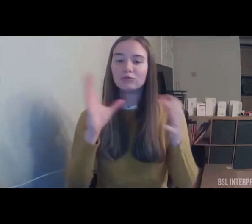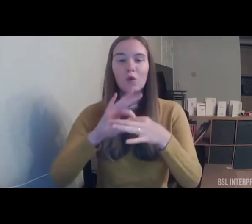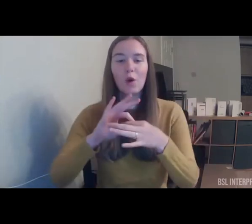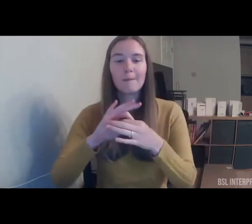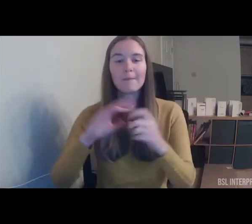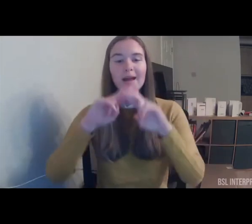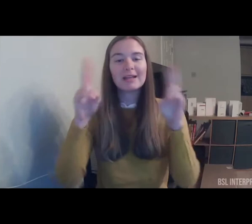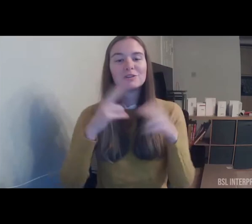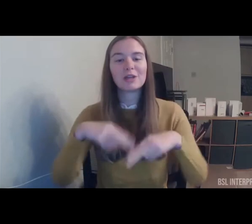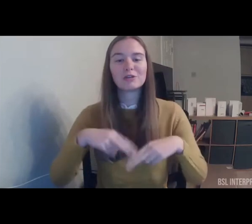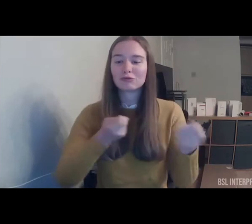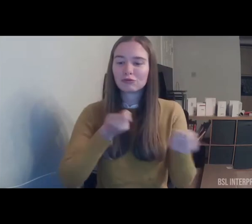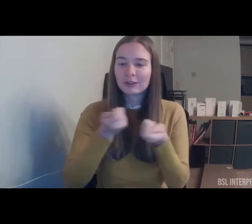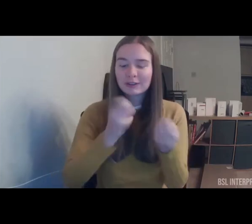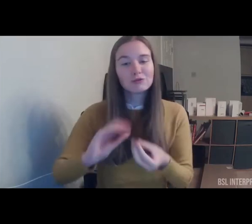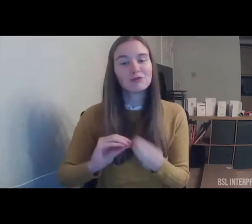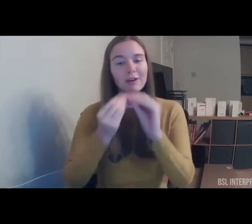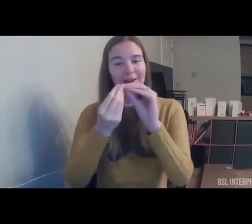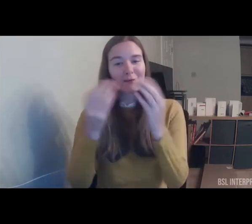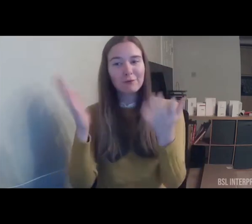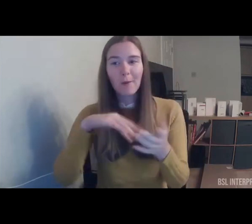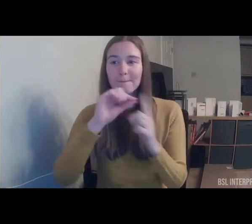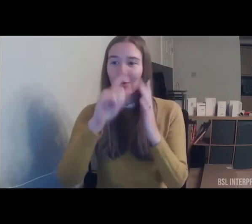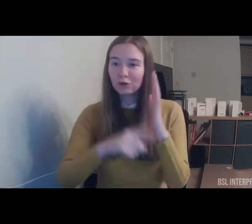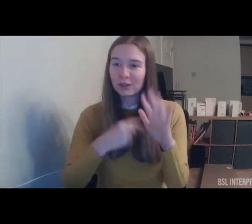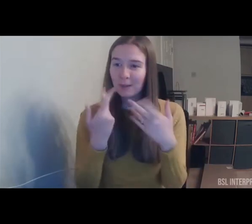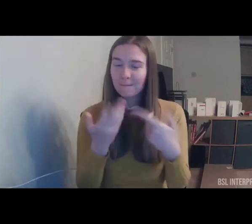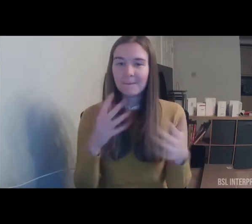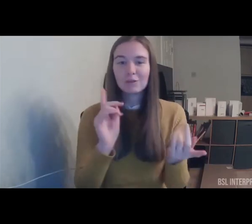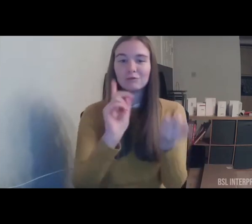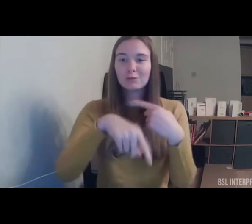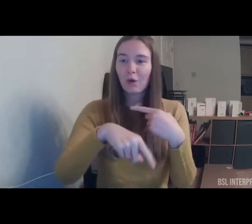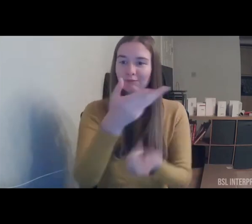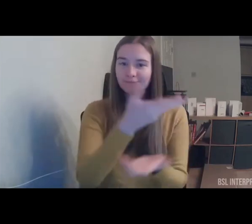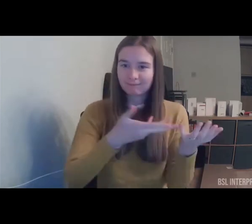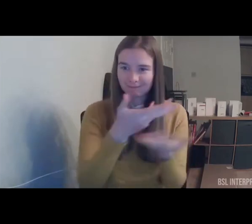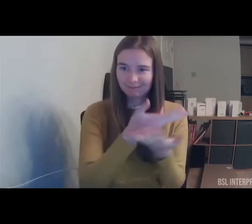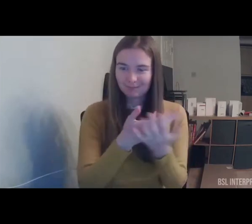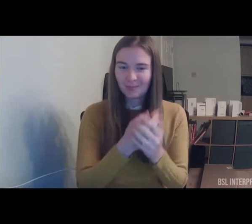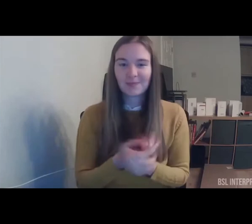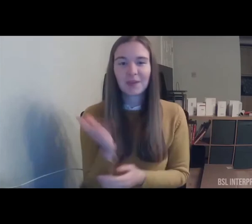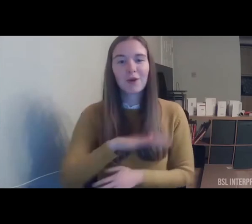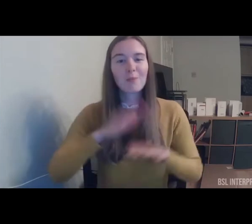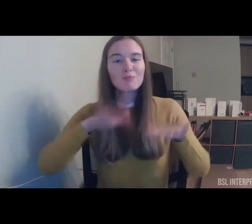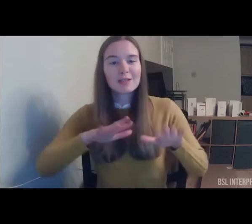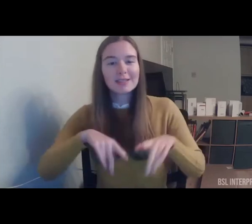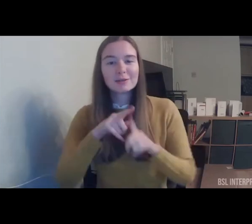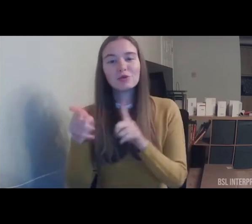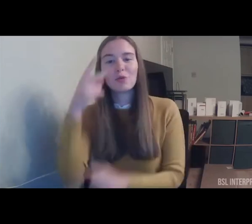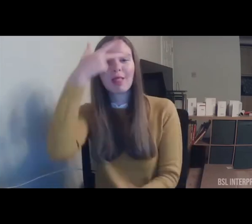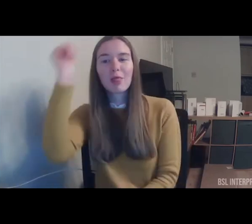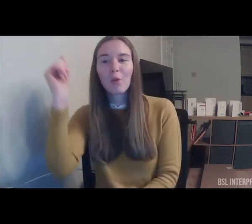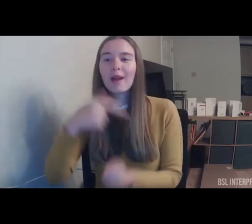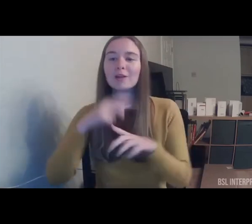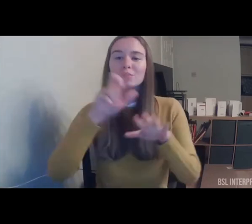curators and creators of the projects that responded to this provocation from Britain to Lithuania to Ireland to Kenya